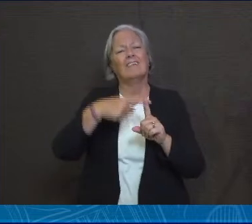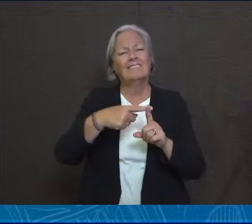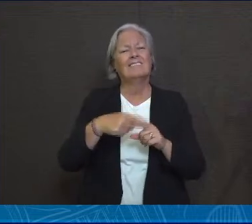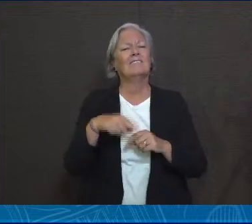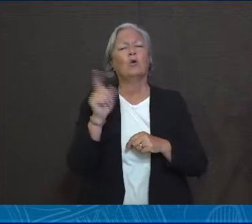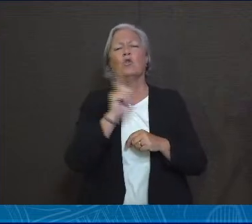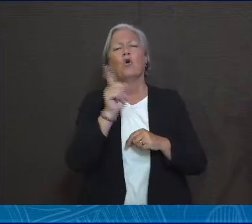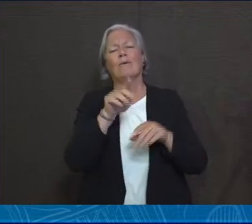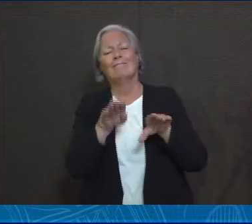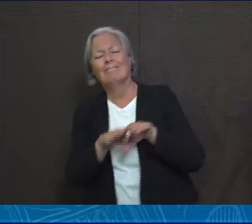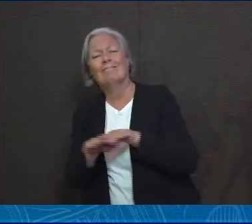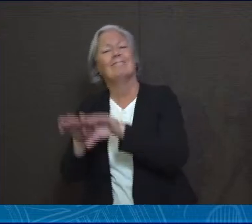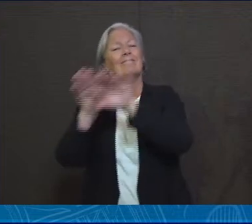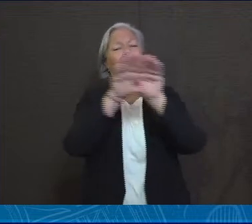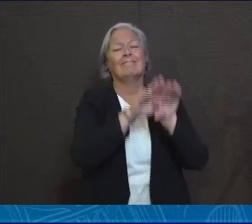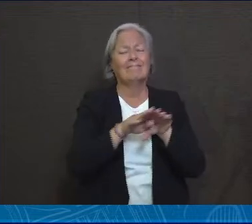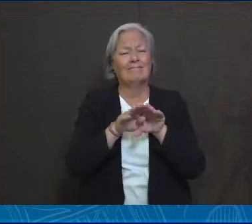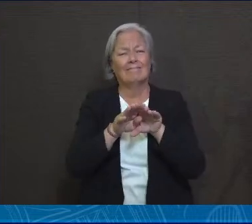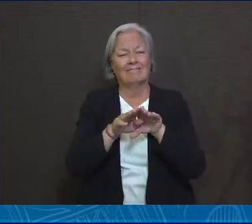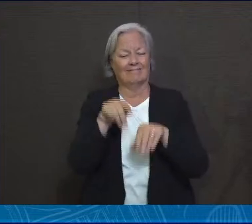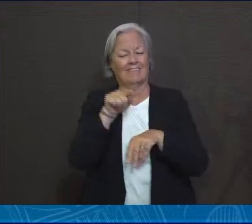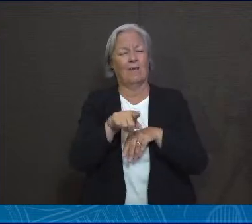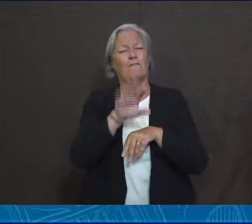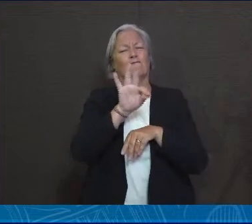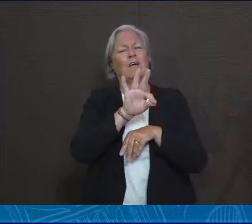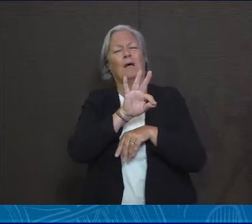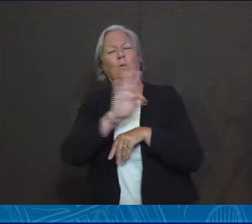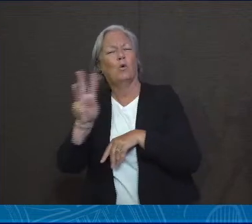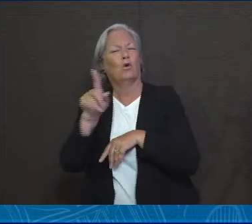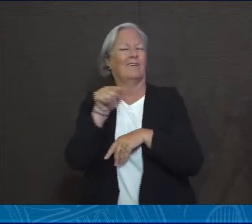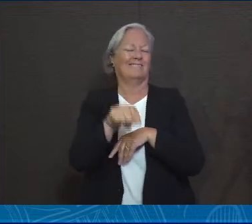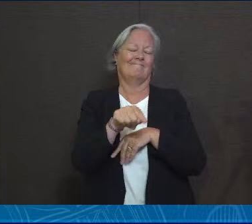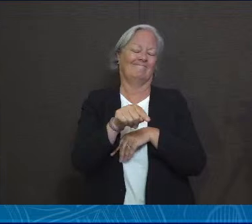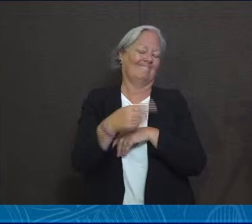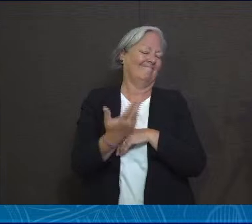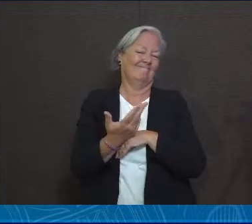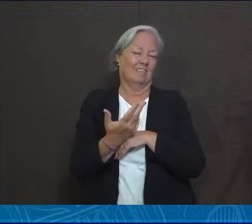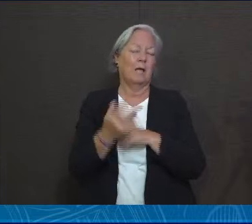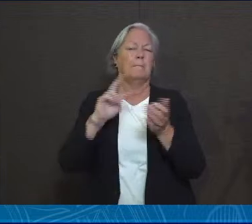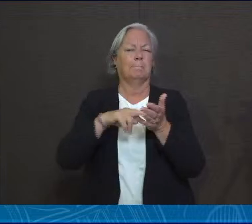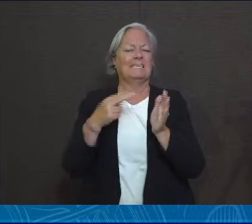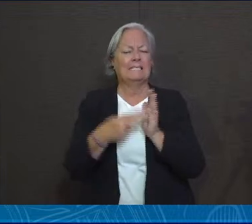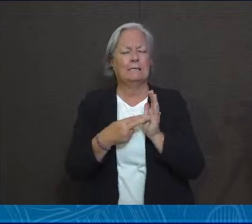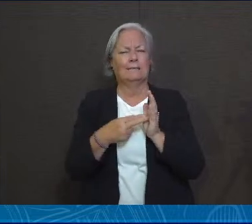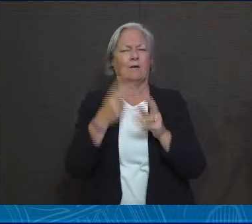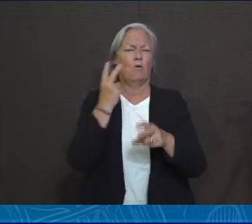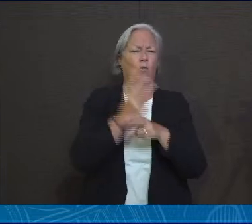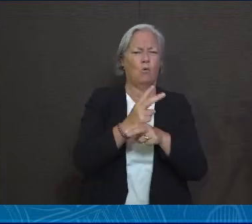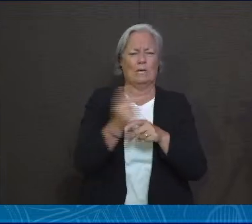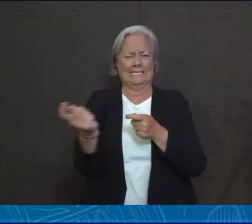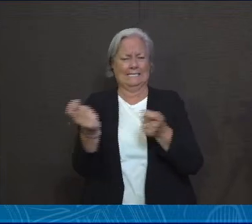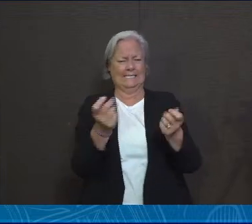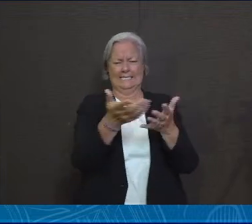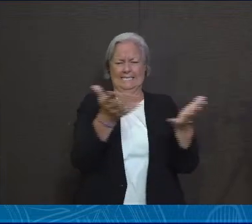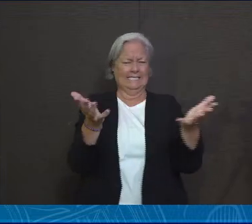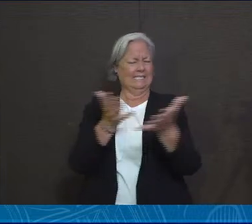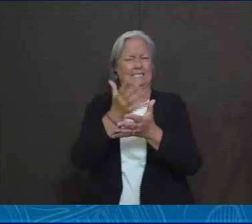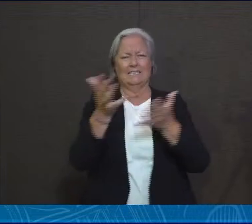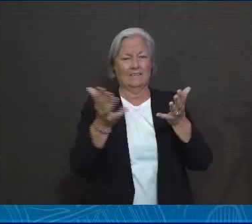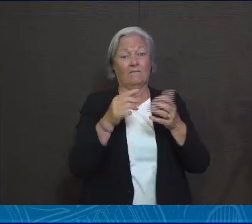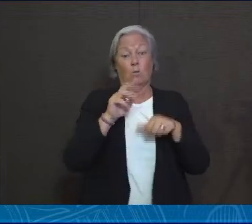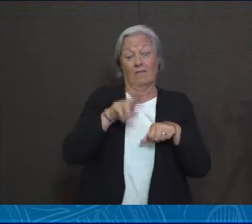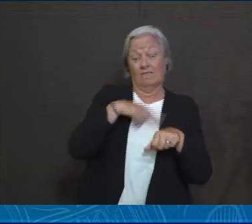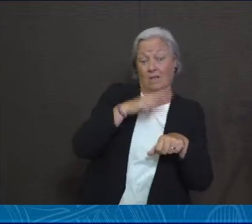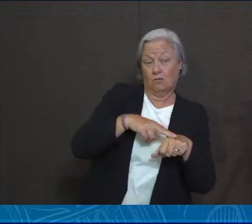standardized frameworks create significant challenges in coordinating effective responses at both the national